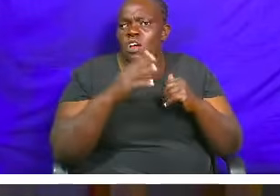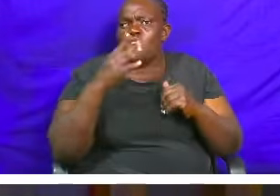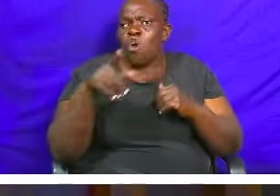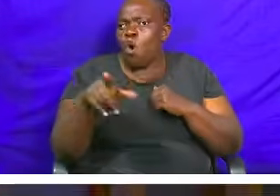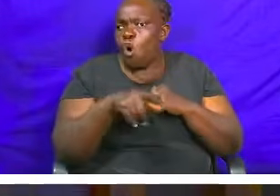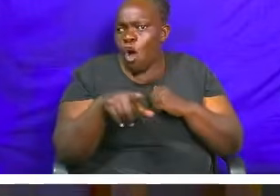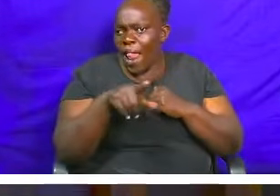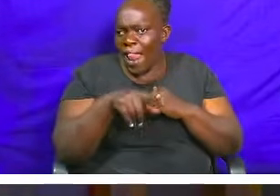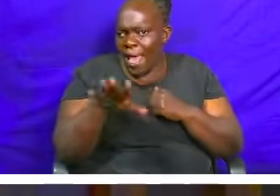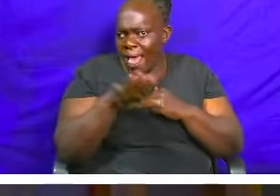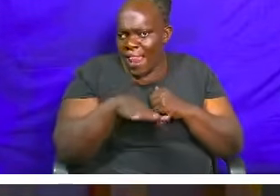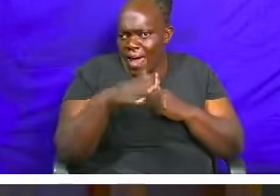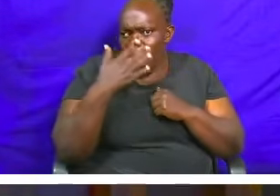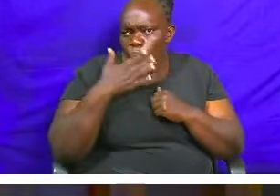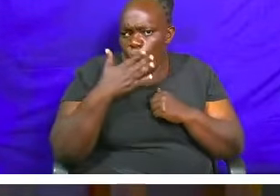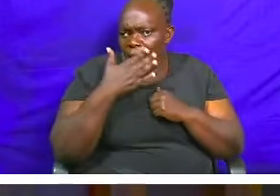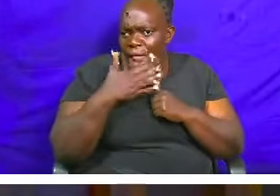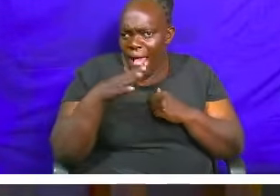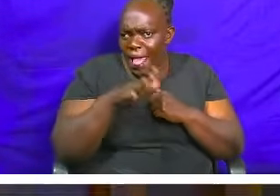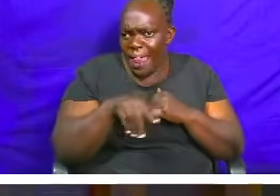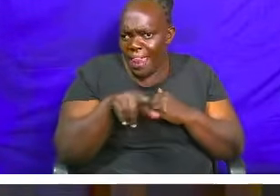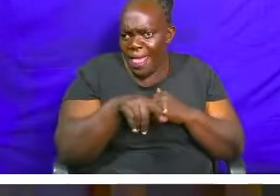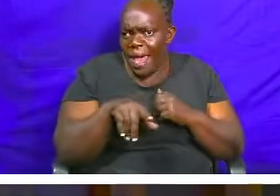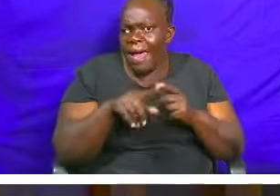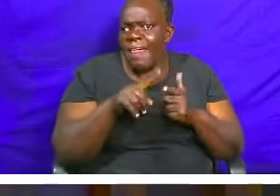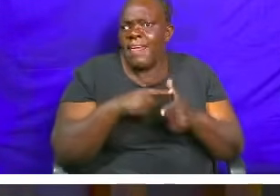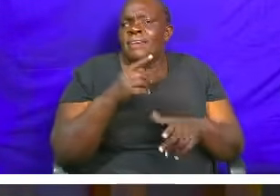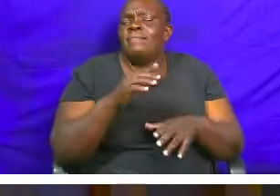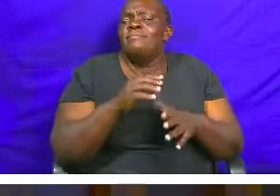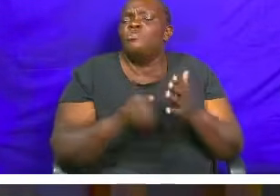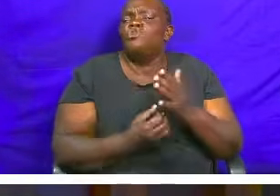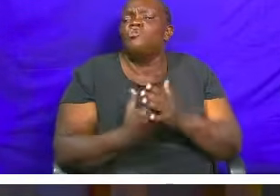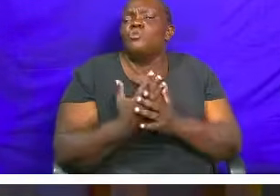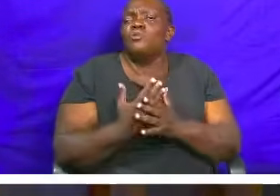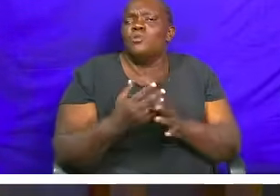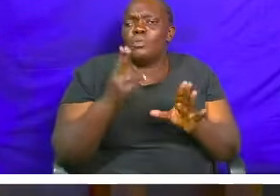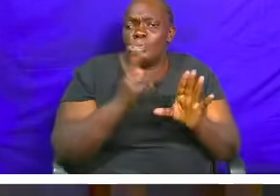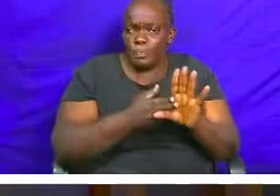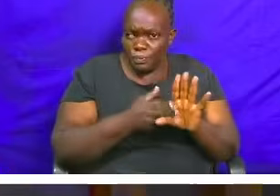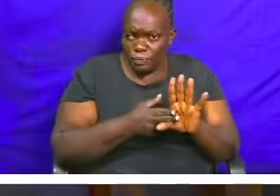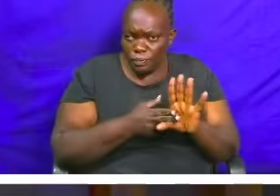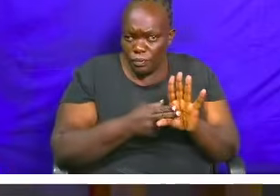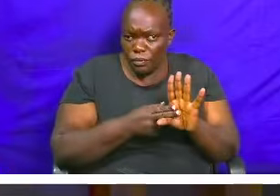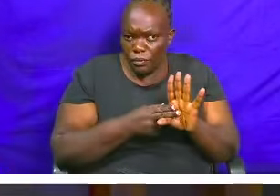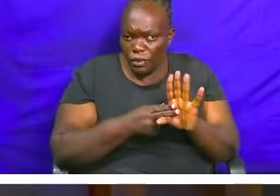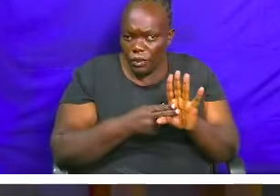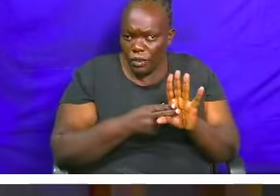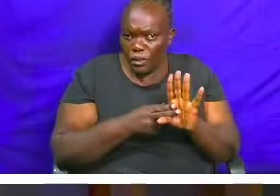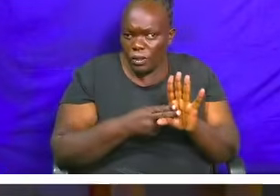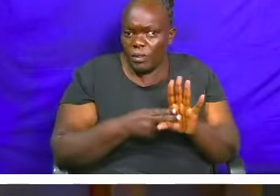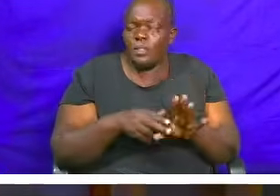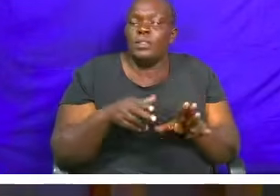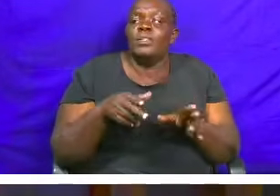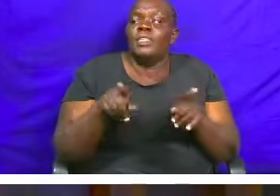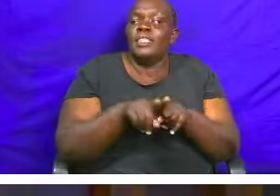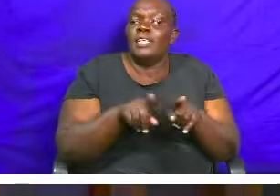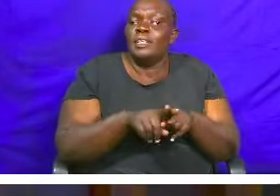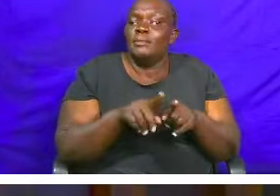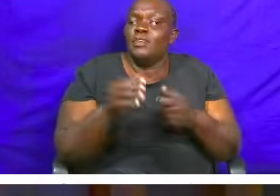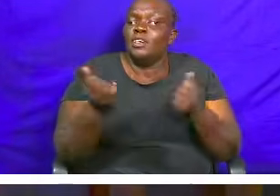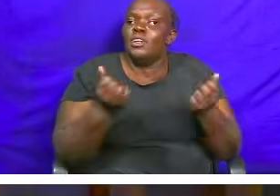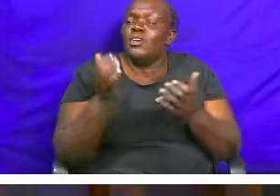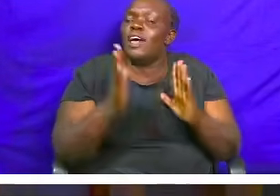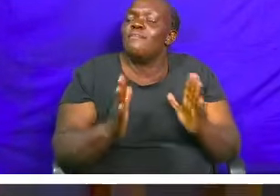Total Kenya Limited, as it was zoned then. Okay. I joined in now it's Mombasa. Total Energies, eh? Yeah, it's Total Energies because they are